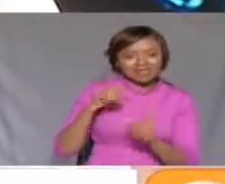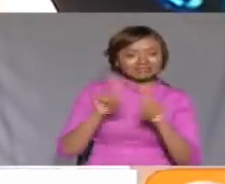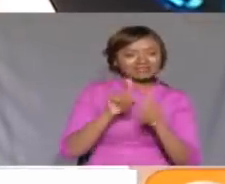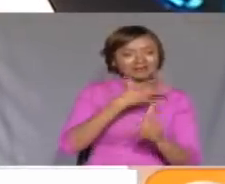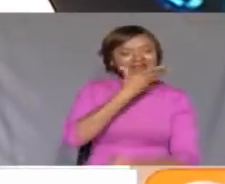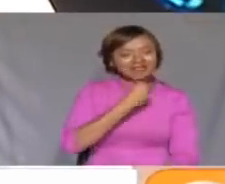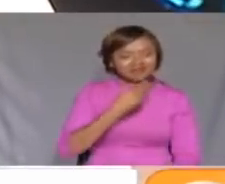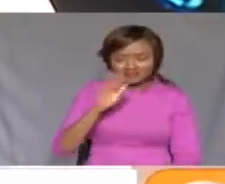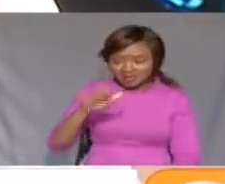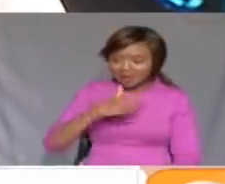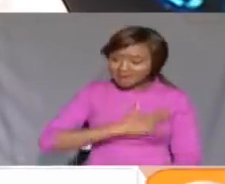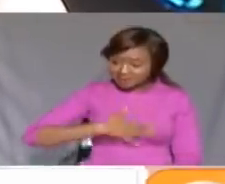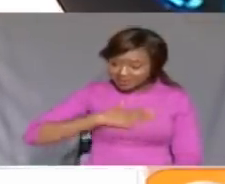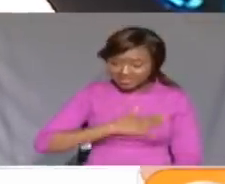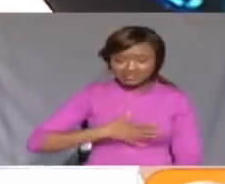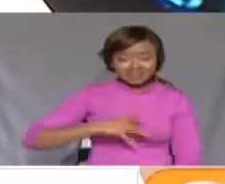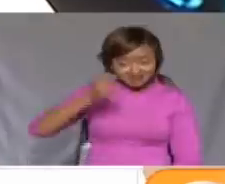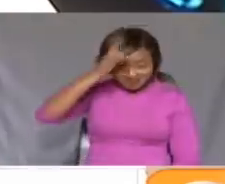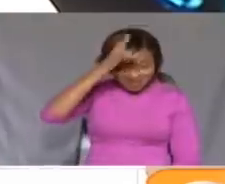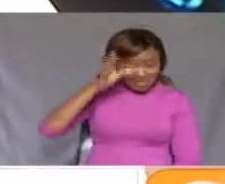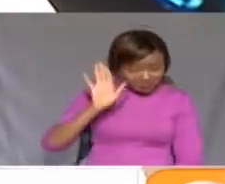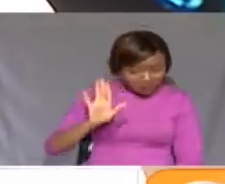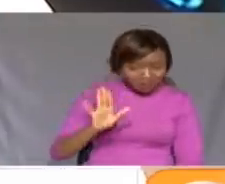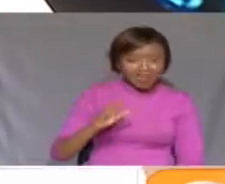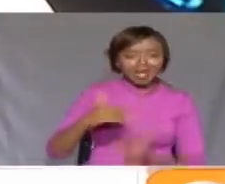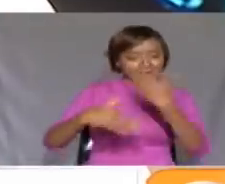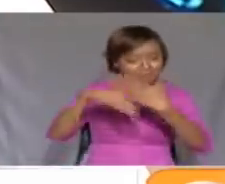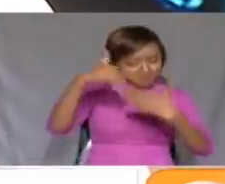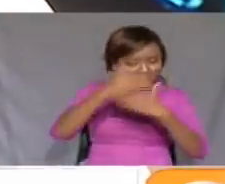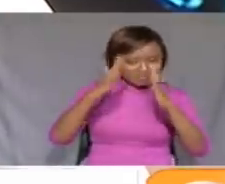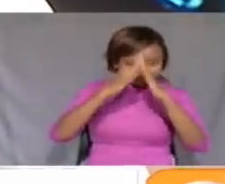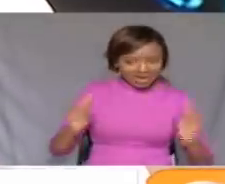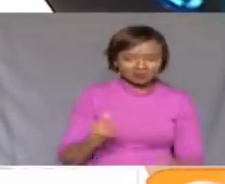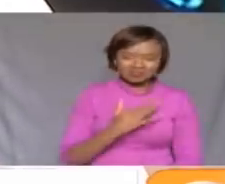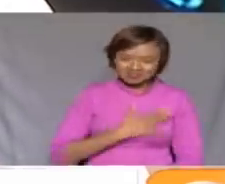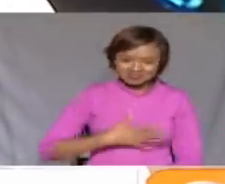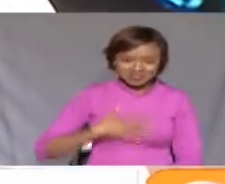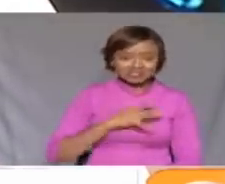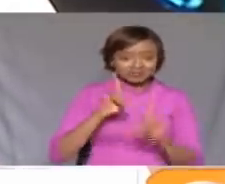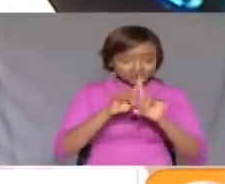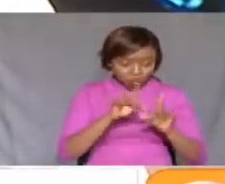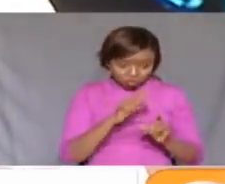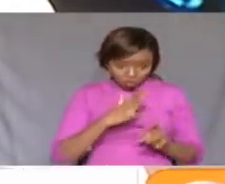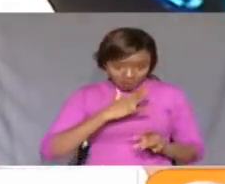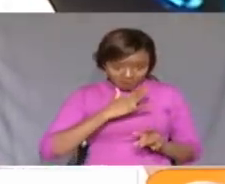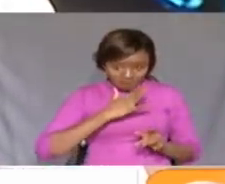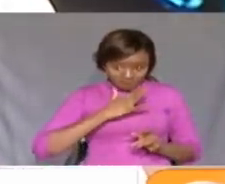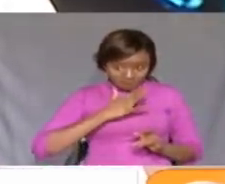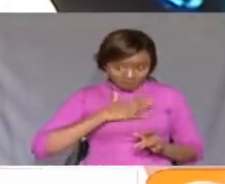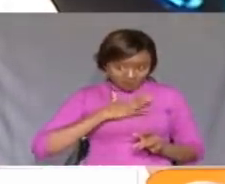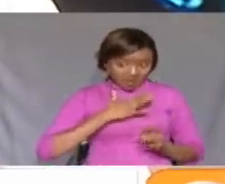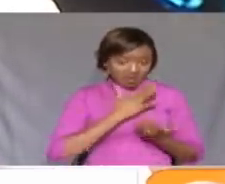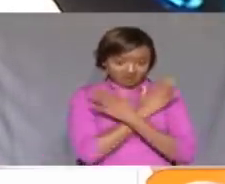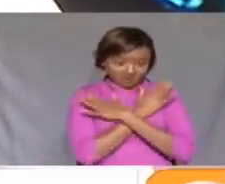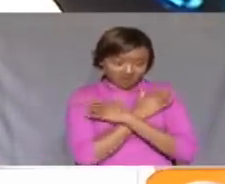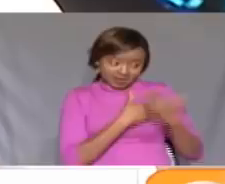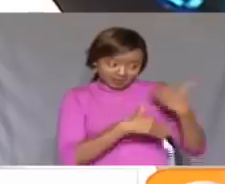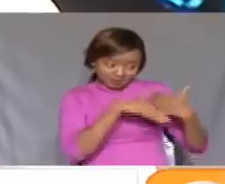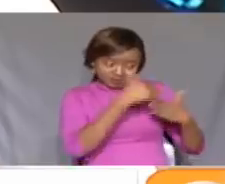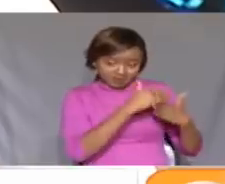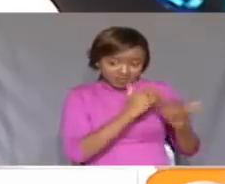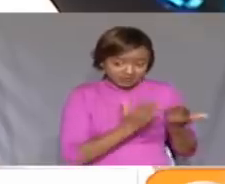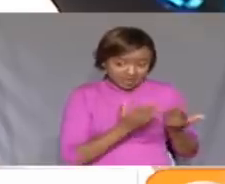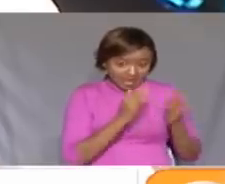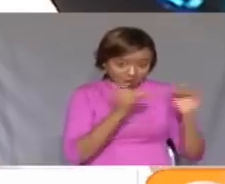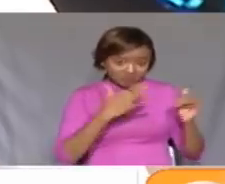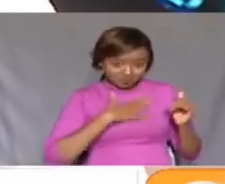to construct a house in my rural home. And he provided me with the same architect he used to construct his own